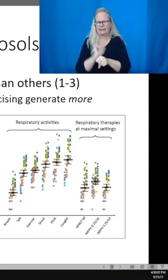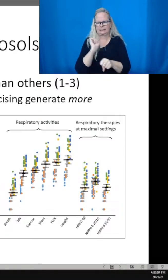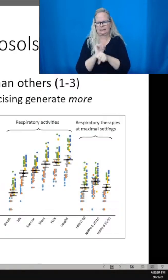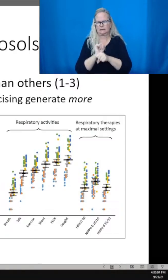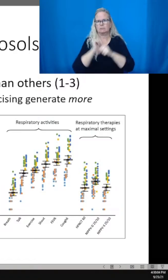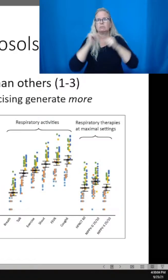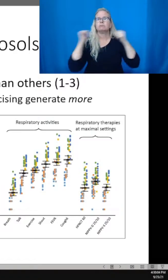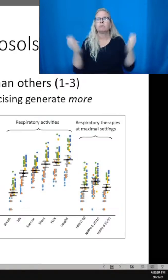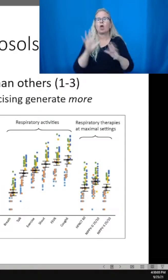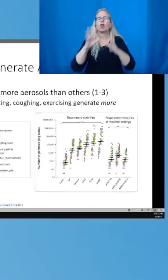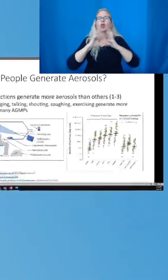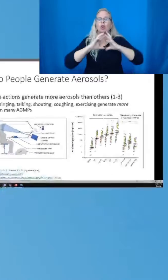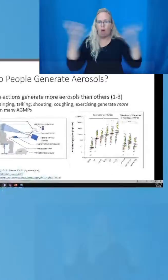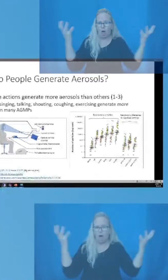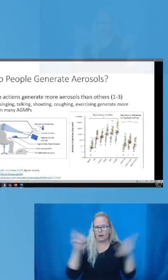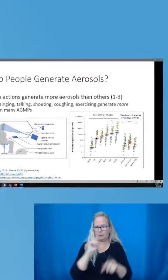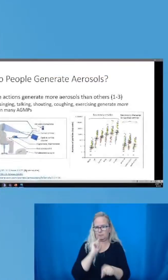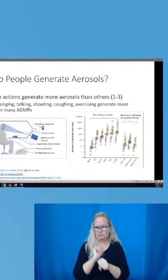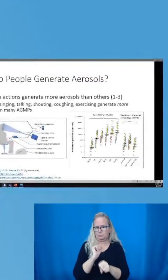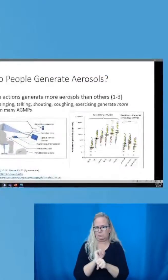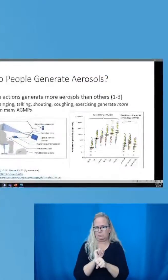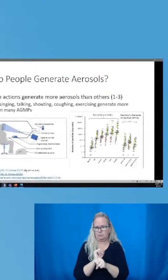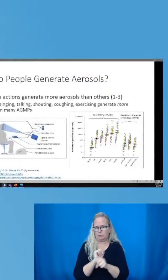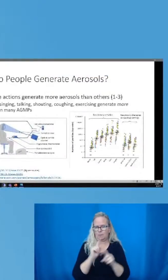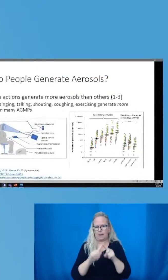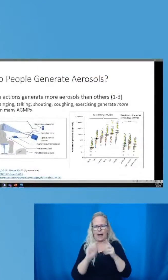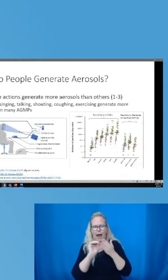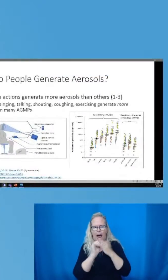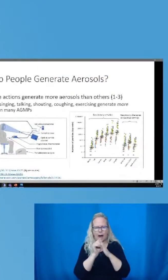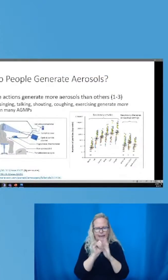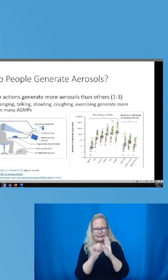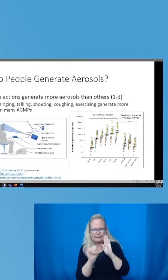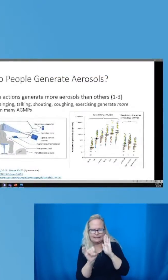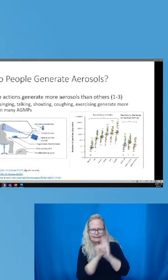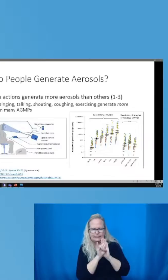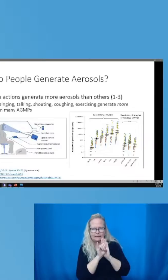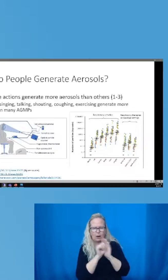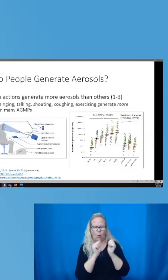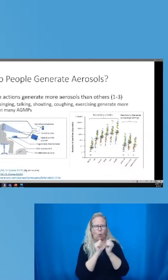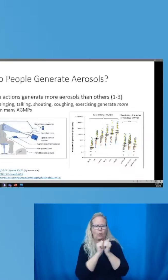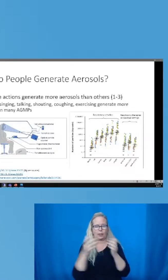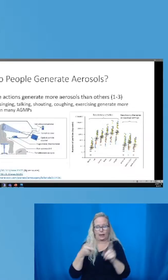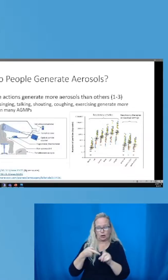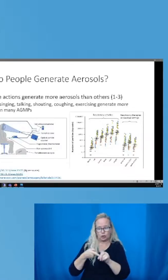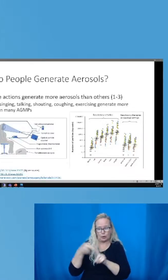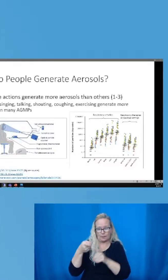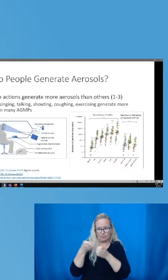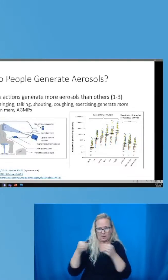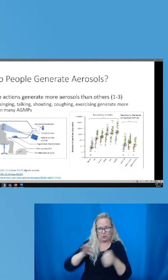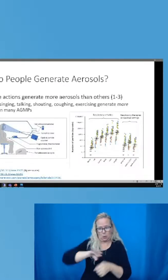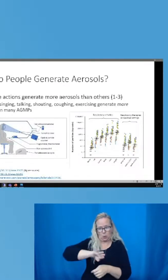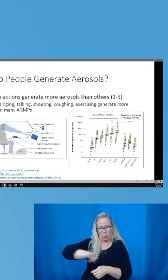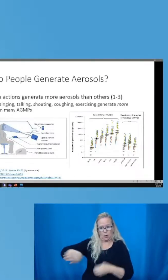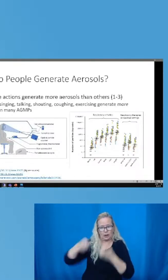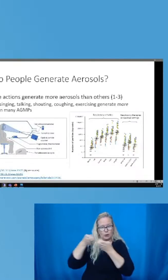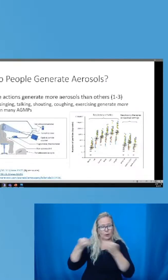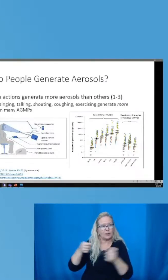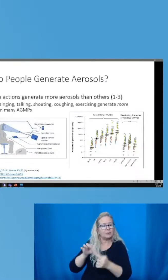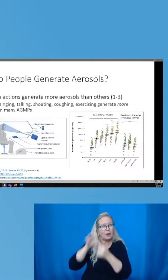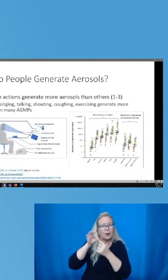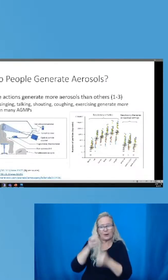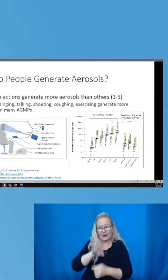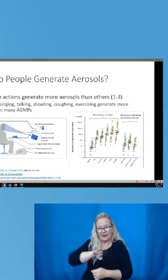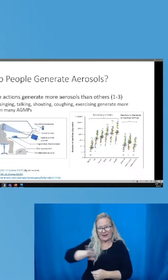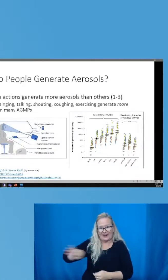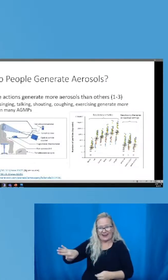isn't really a case of holding a plastic bag in the air and thinking that you'll be able to get an accurate measurement or capture aerosols that you're concerned with. You need to know